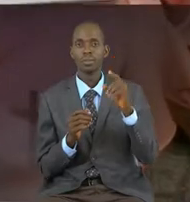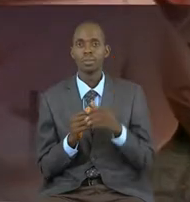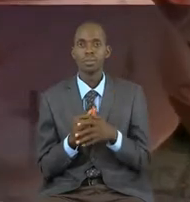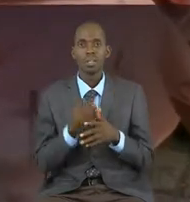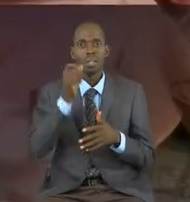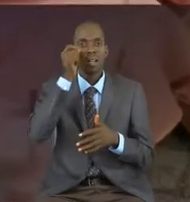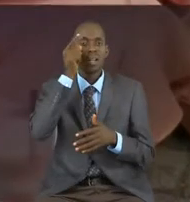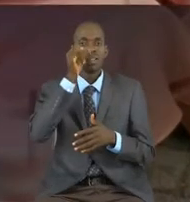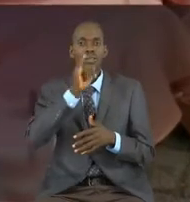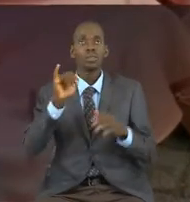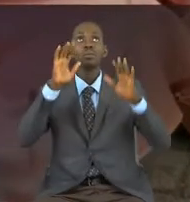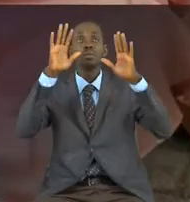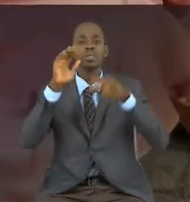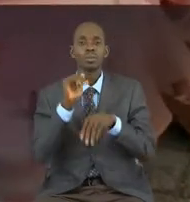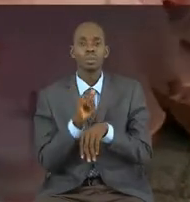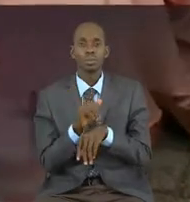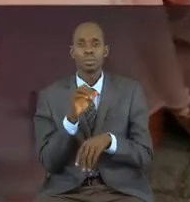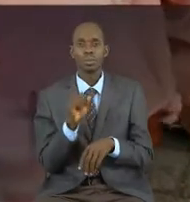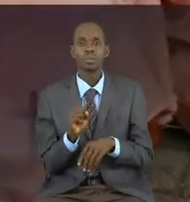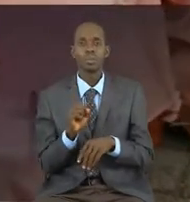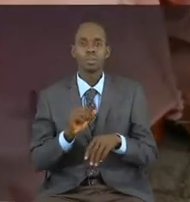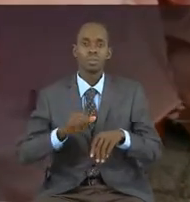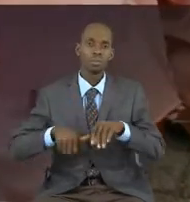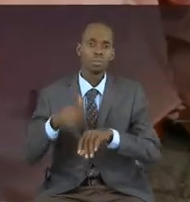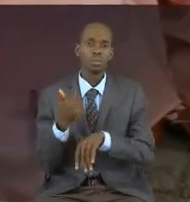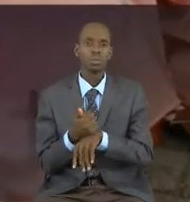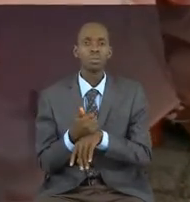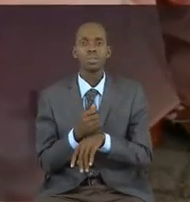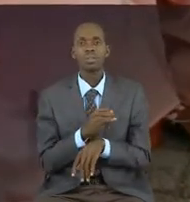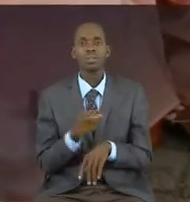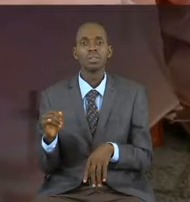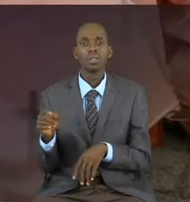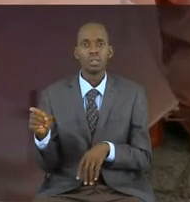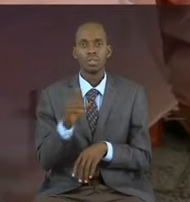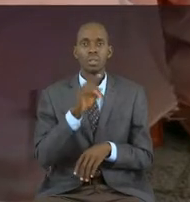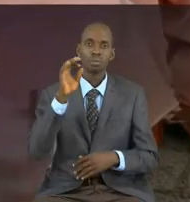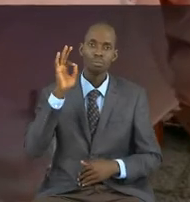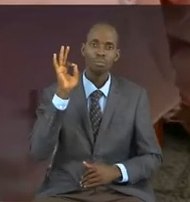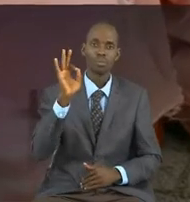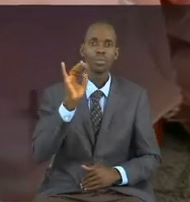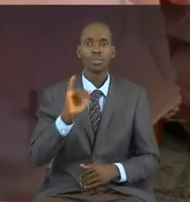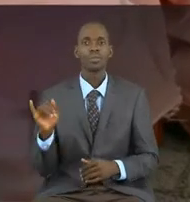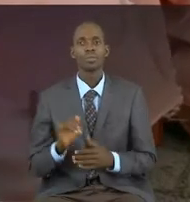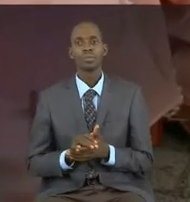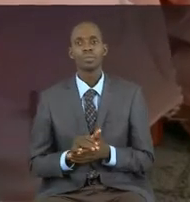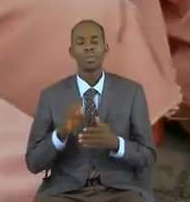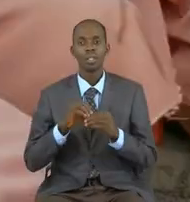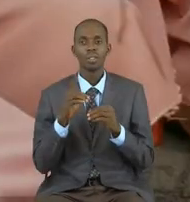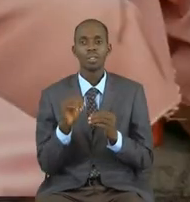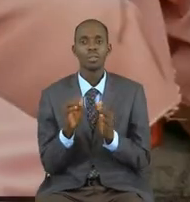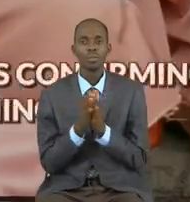astonishing miracles, confirming their preaching. In Acts chapter